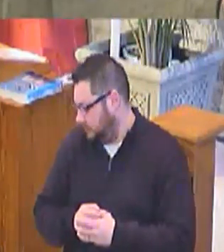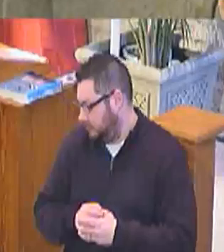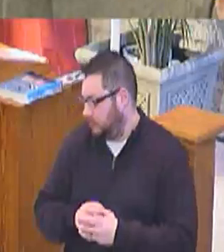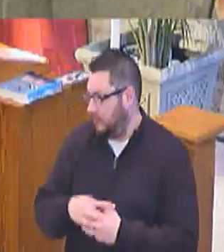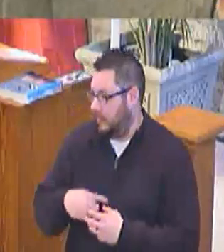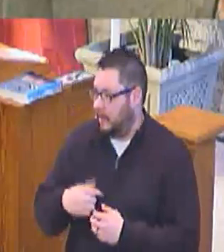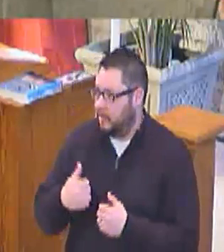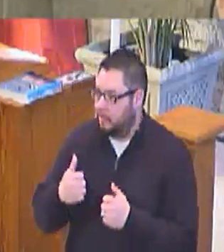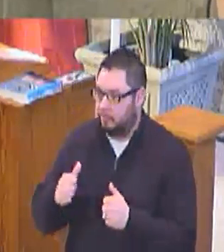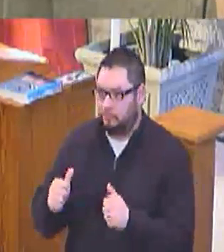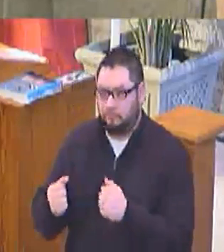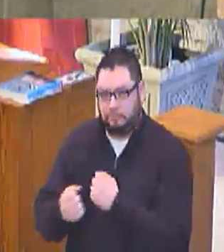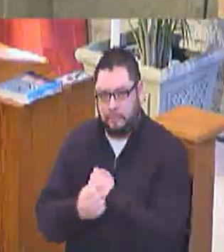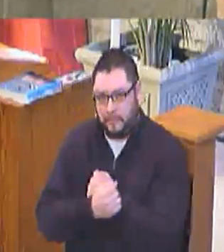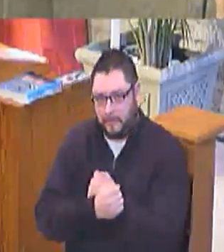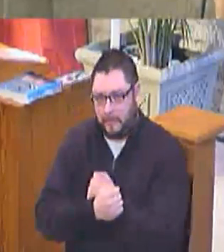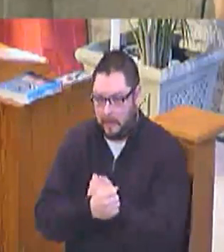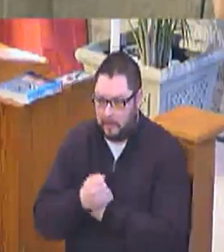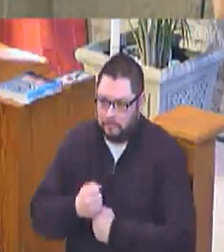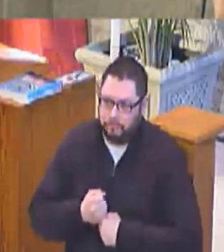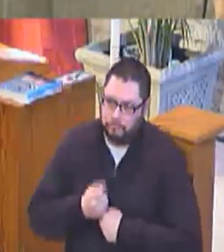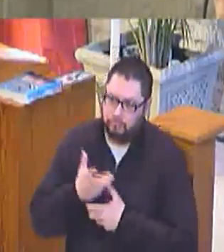soar, my love